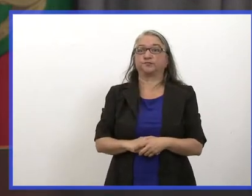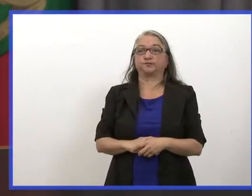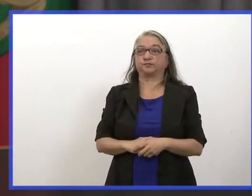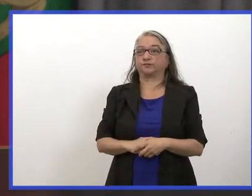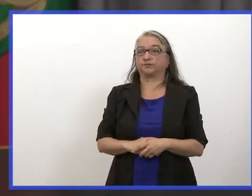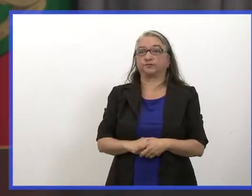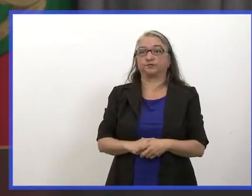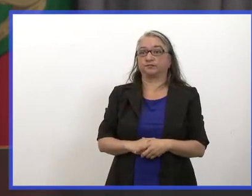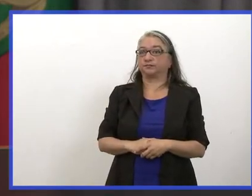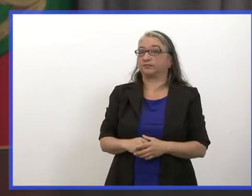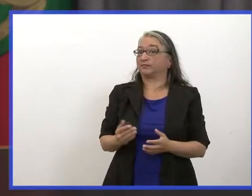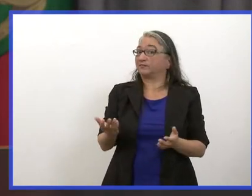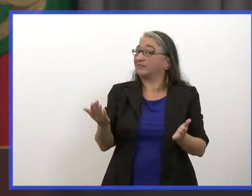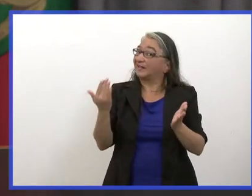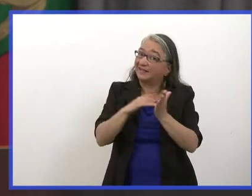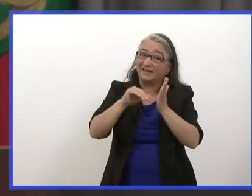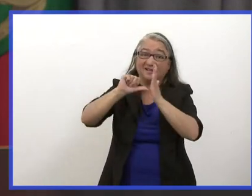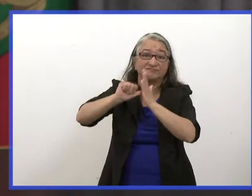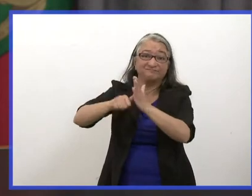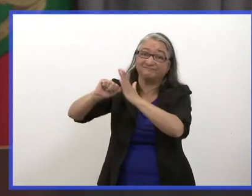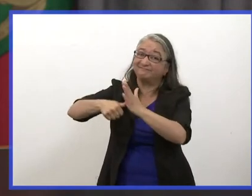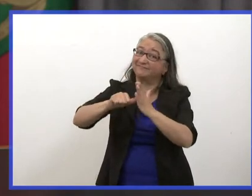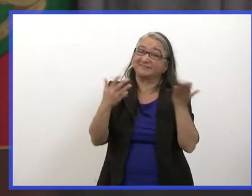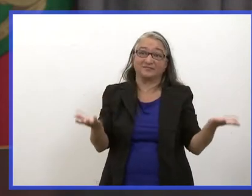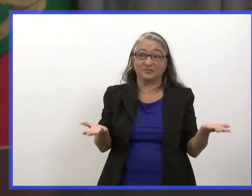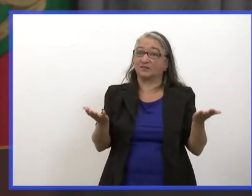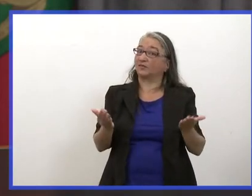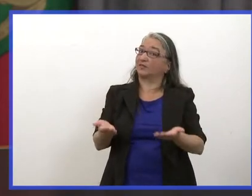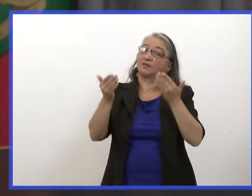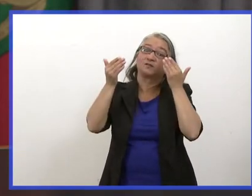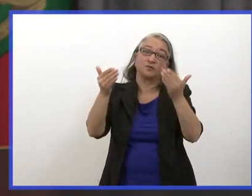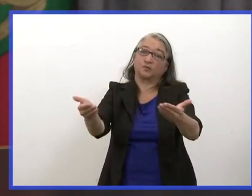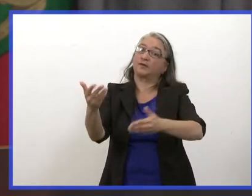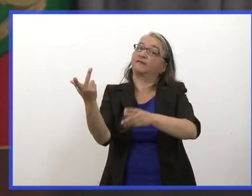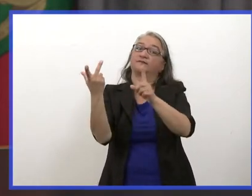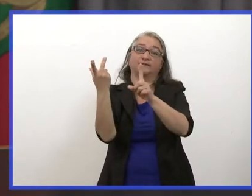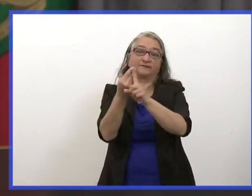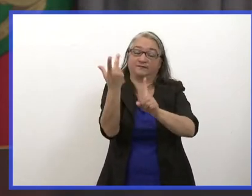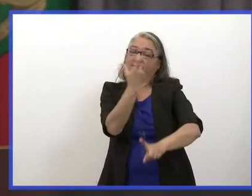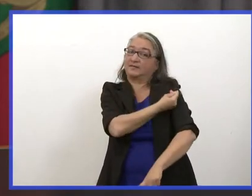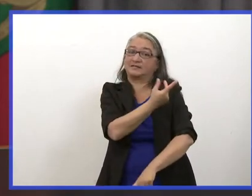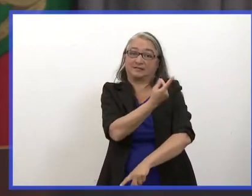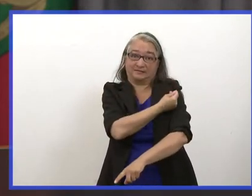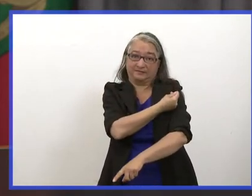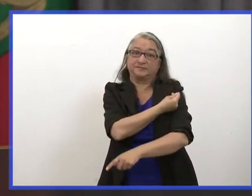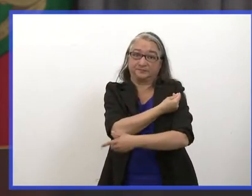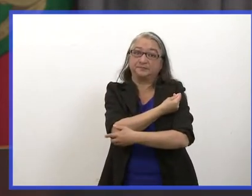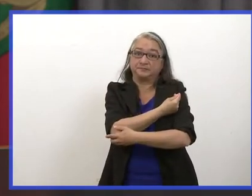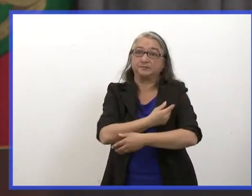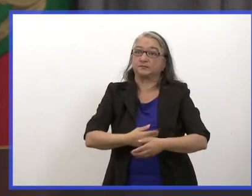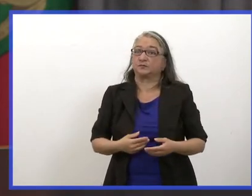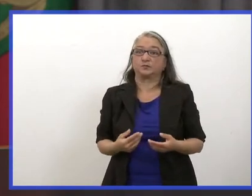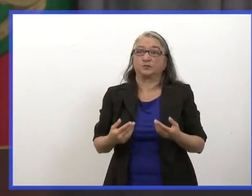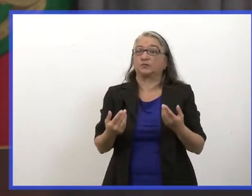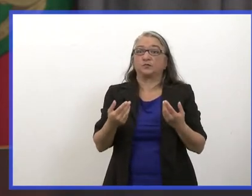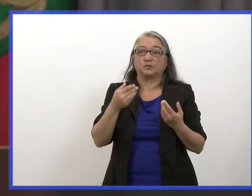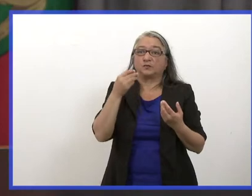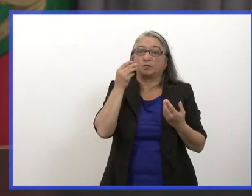the reminder to Manitobans to get vaccinated as soon as possible. We really don't want to see days like this again.